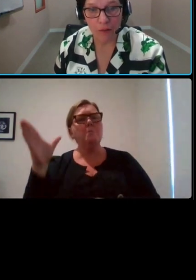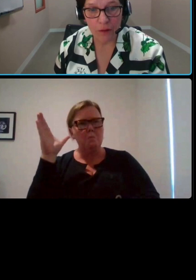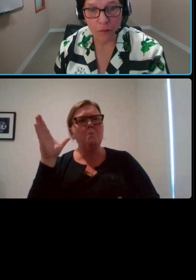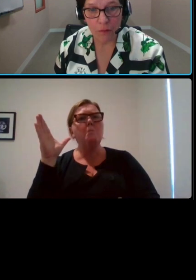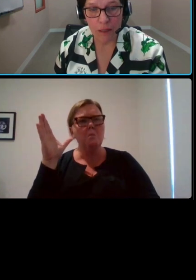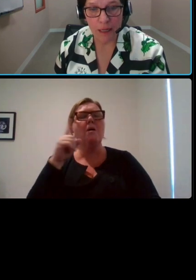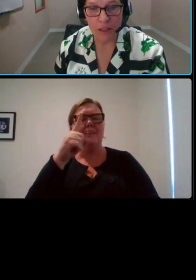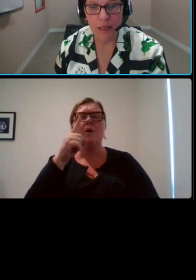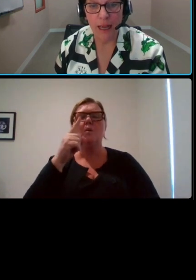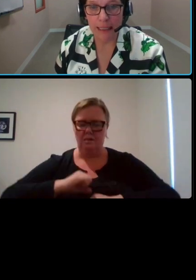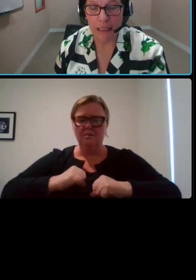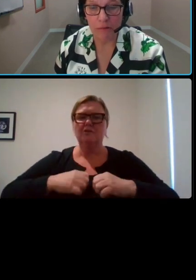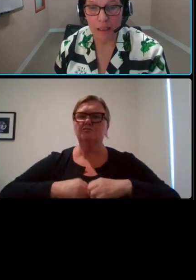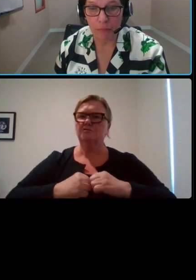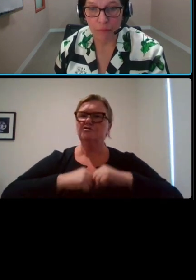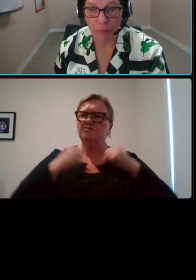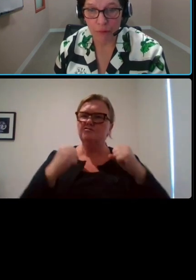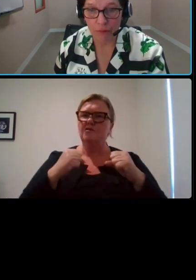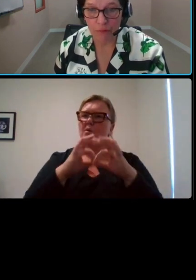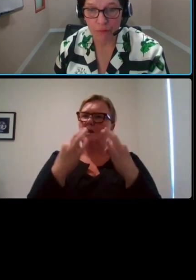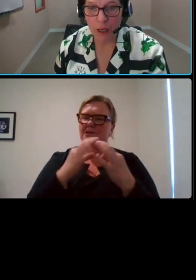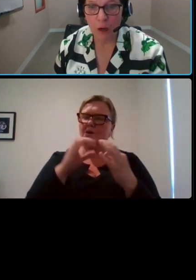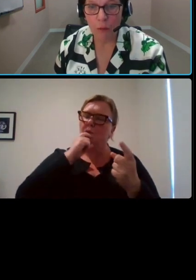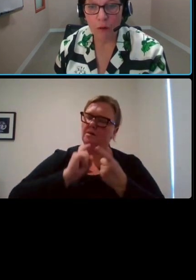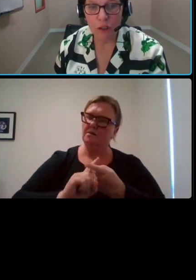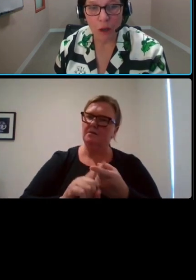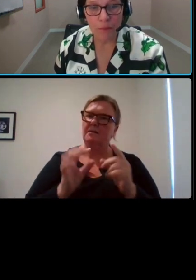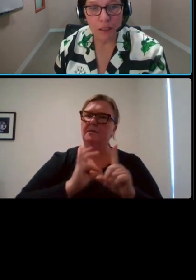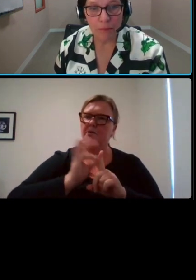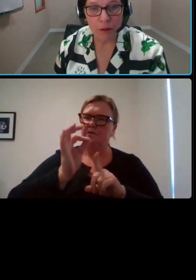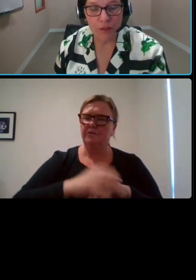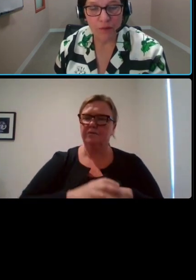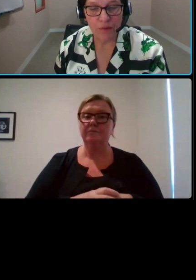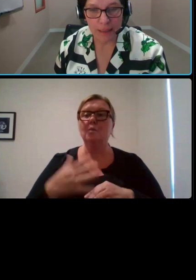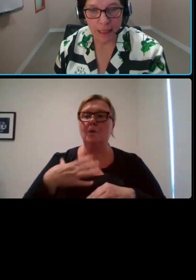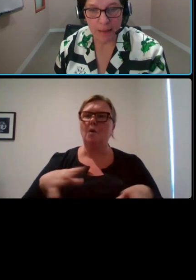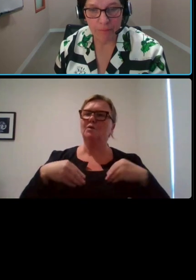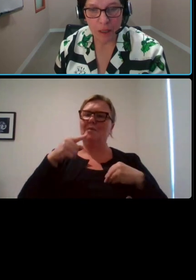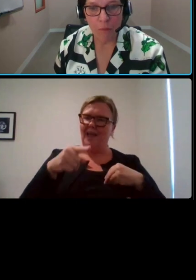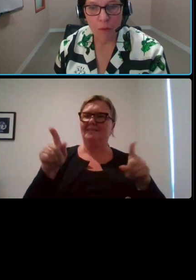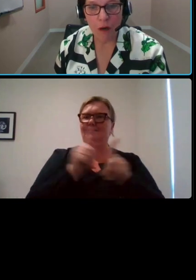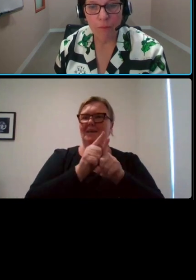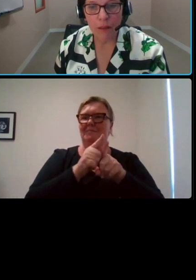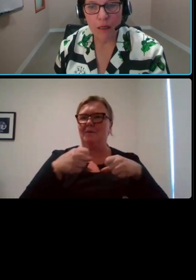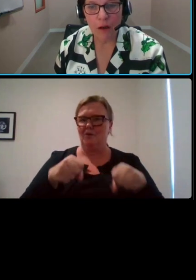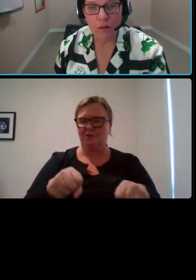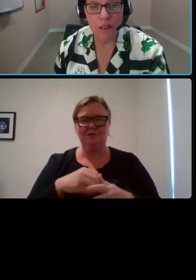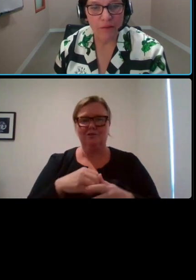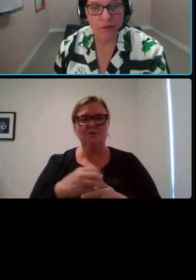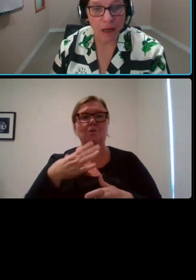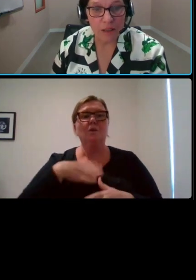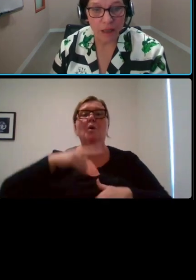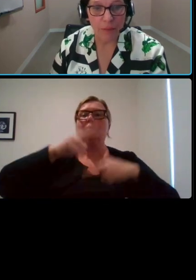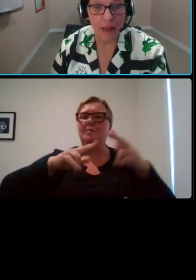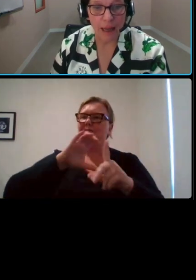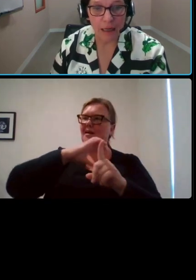strong, healthy organisations and continuously improve. We want to adopt this approach for aged care. We want to build a culture